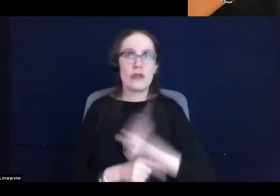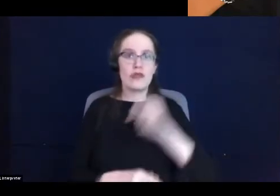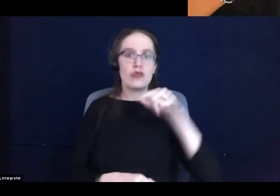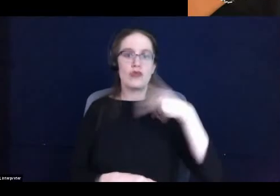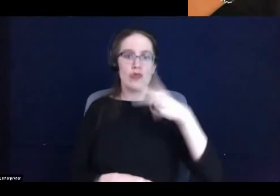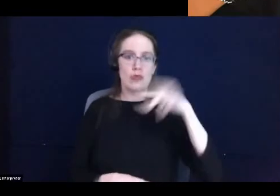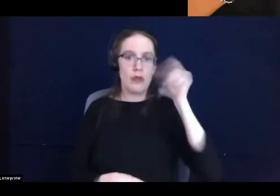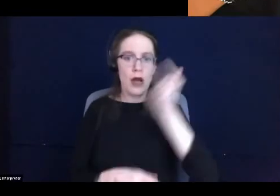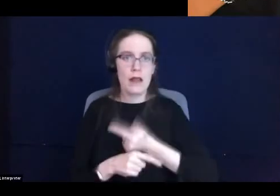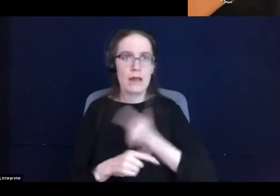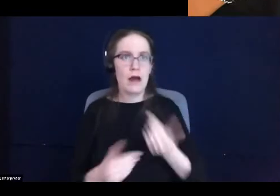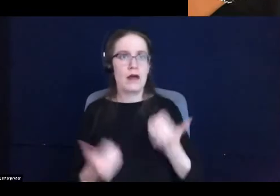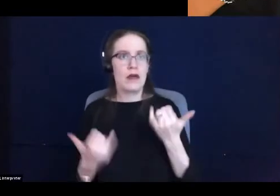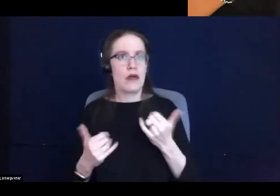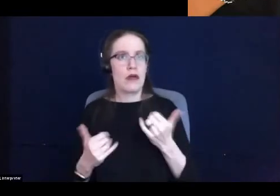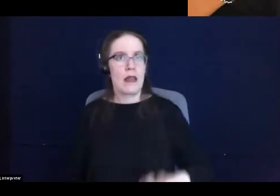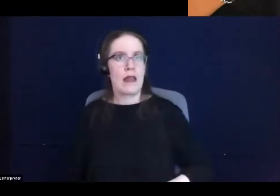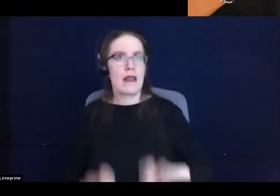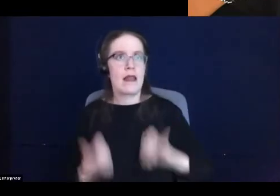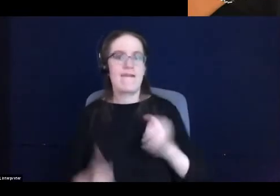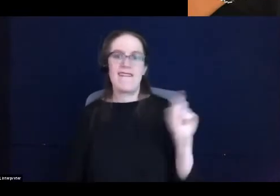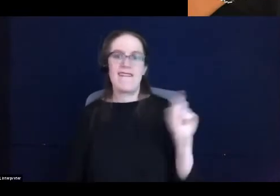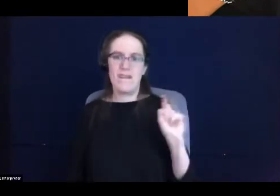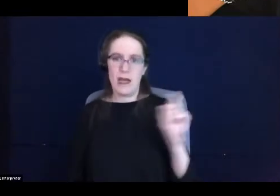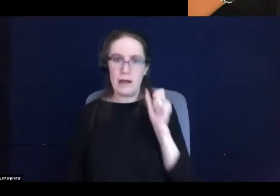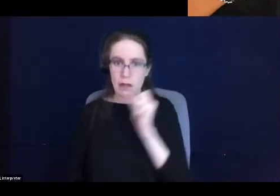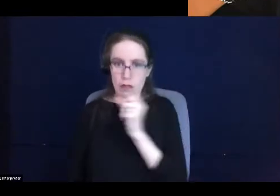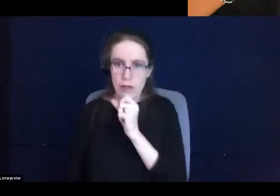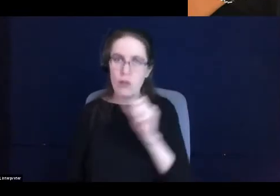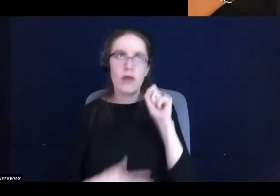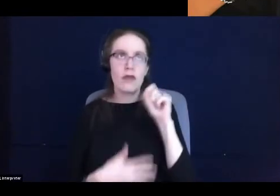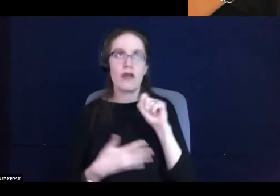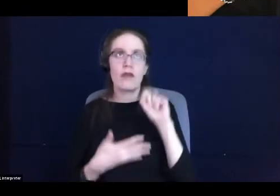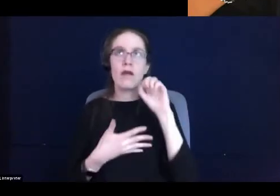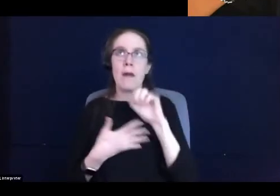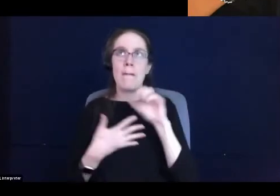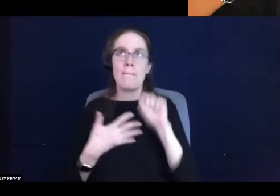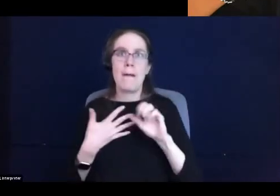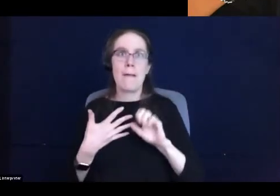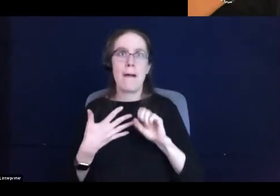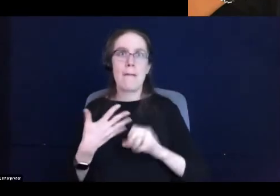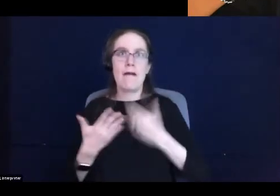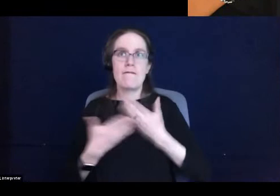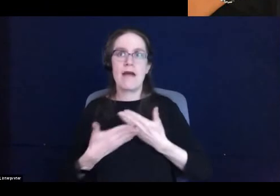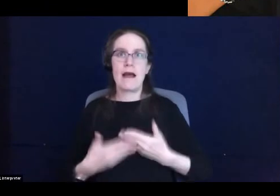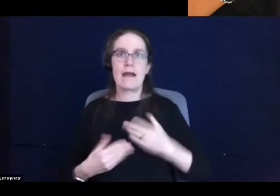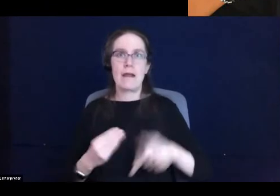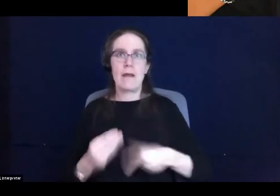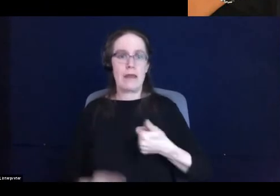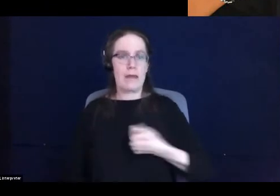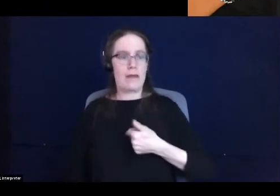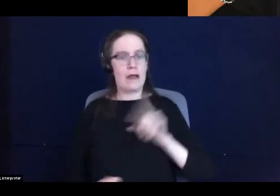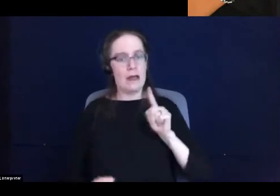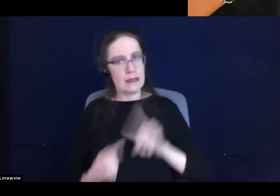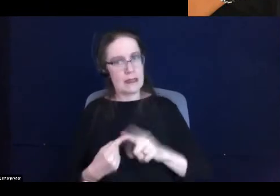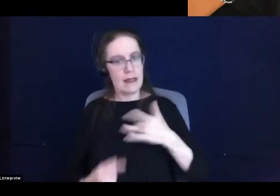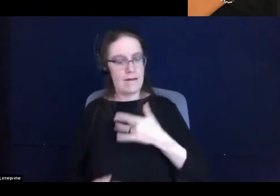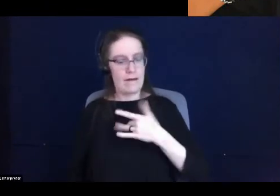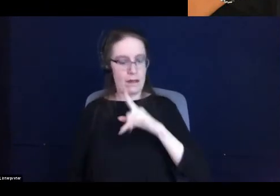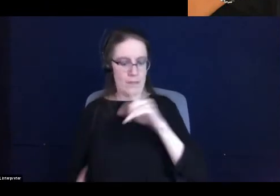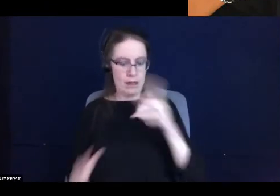in Phoenix, Arizona, and listing off as many facts as they can until they start to feel themselves become back regulated.